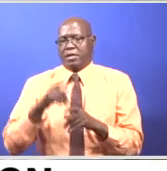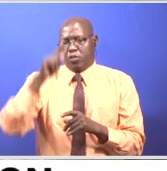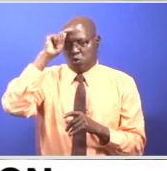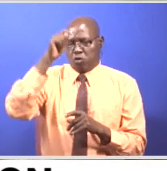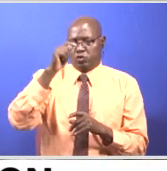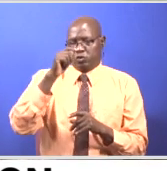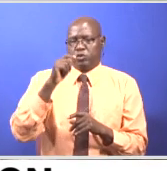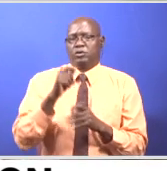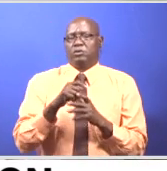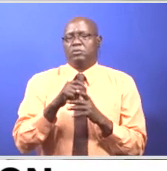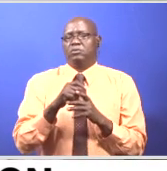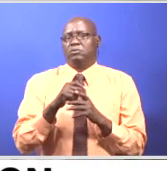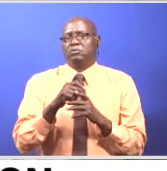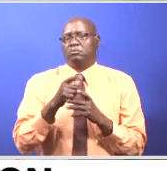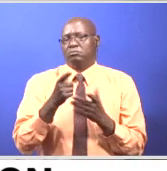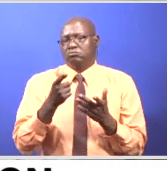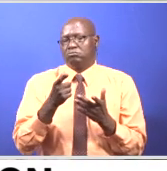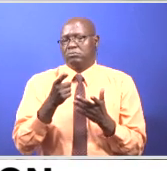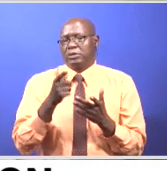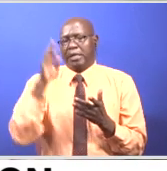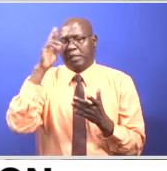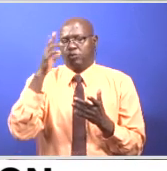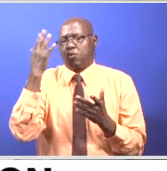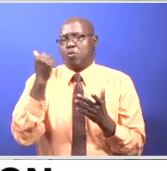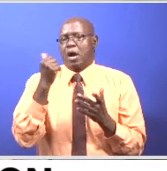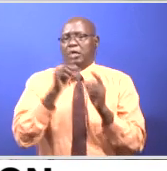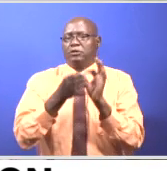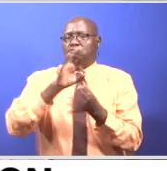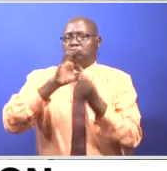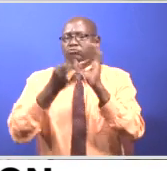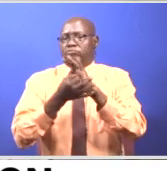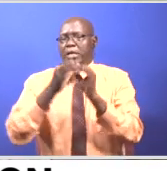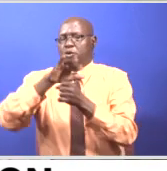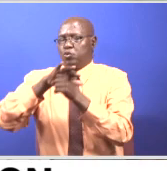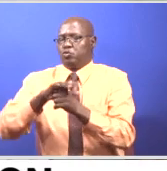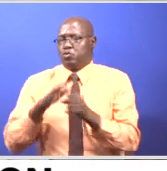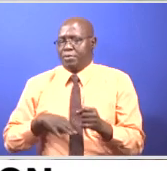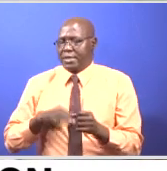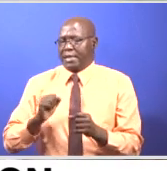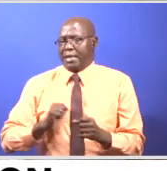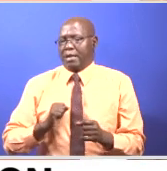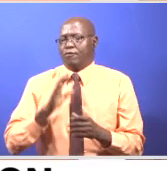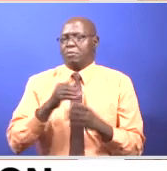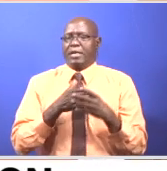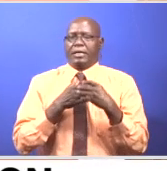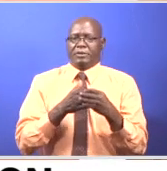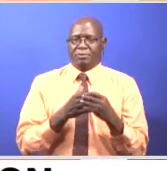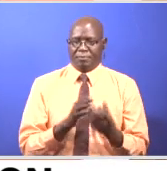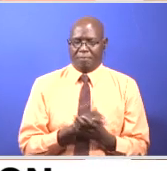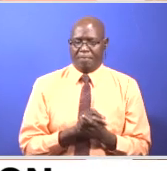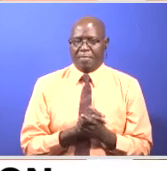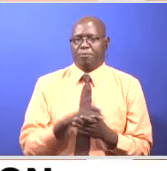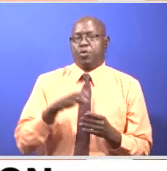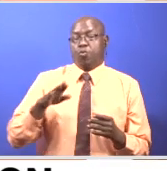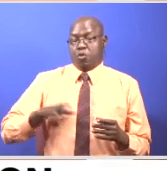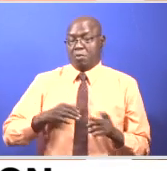certain interpretations of the Bible, for example, lead to the exclusion of women and girls from leadership. Women have been